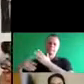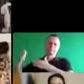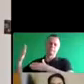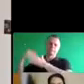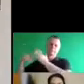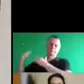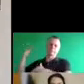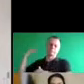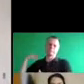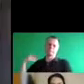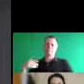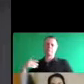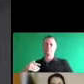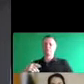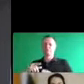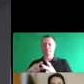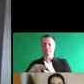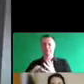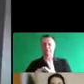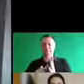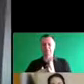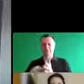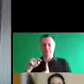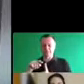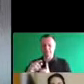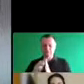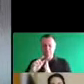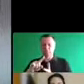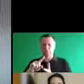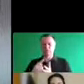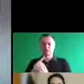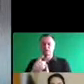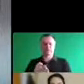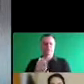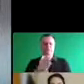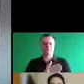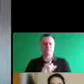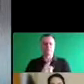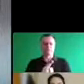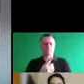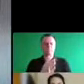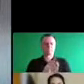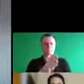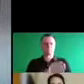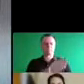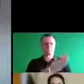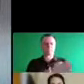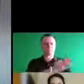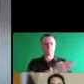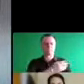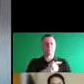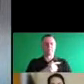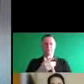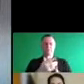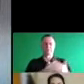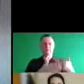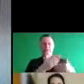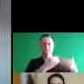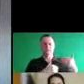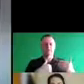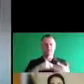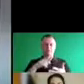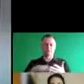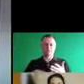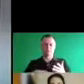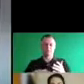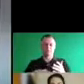Christianity, or what was before Islam, and or what was happening before that? And I came across this connection between the